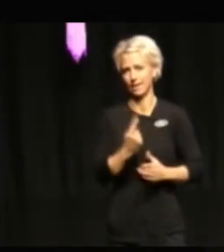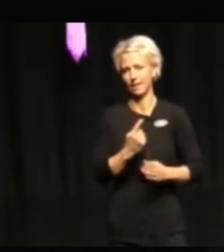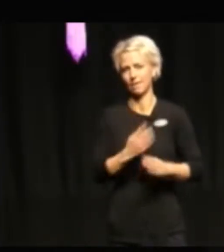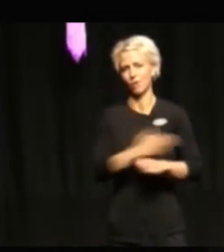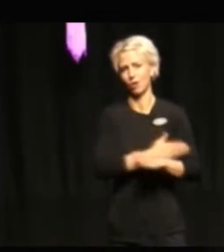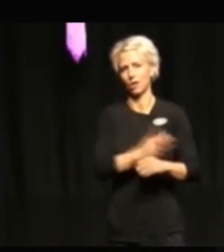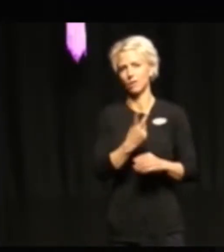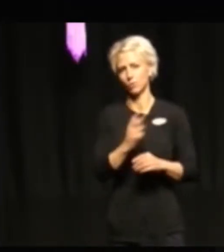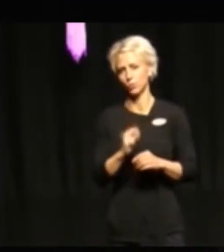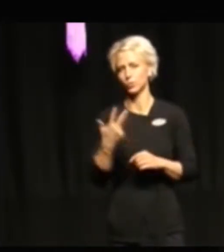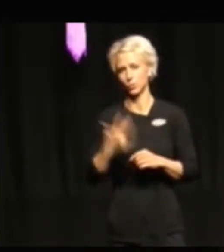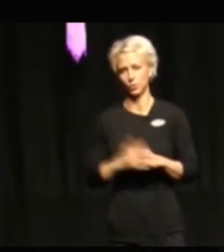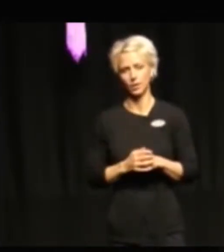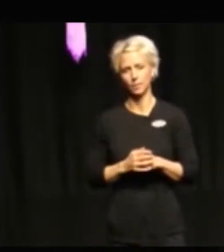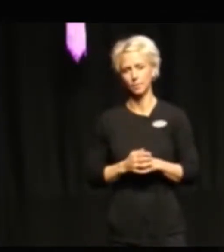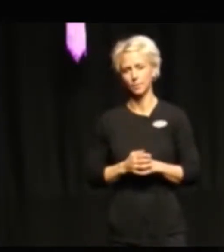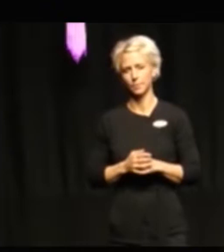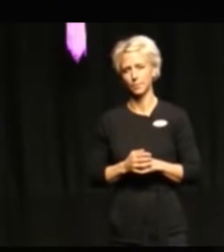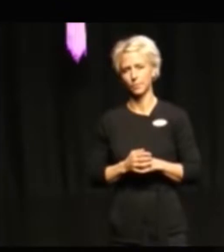And in May